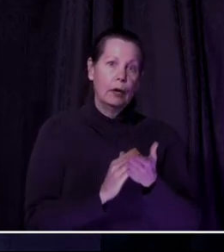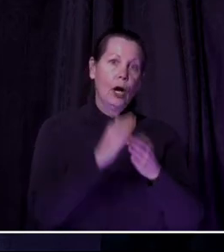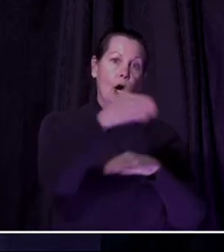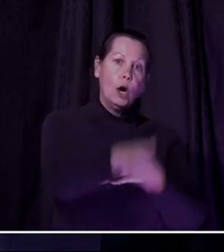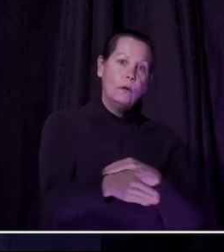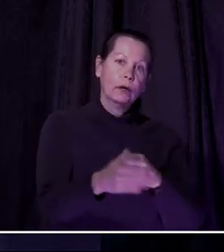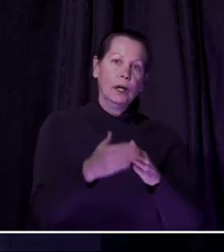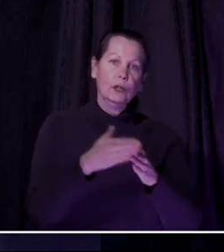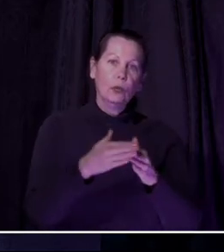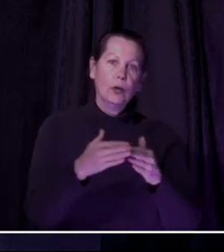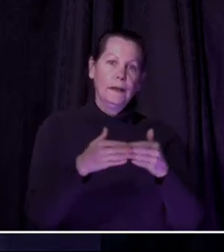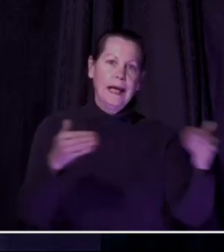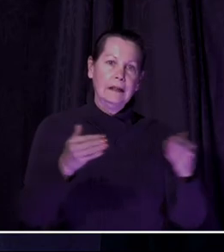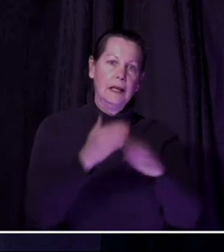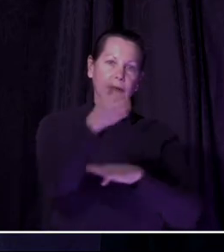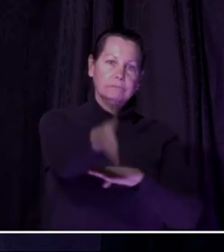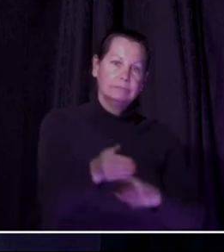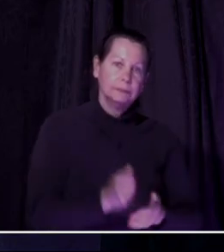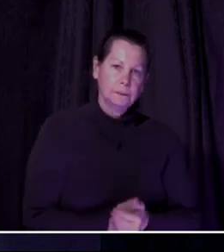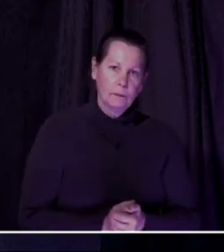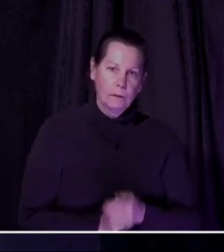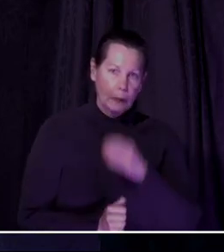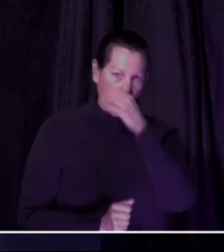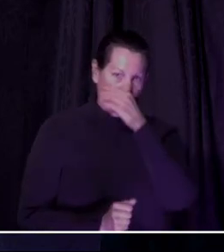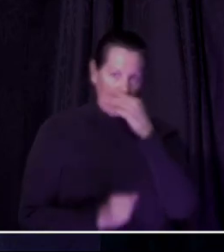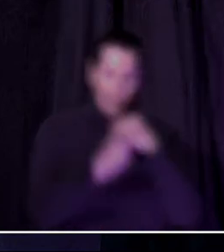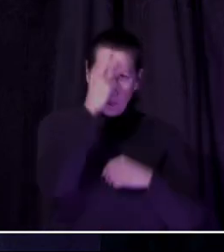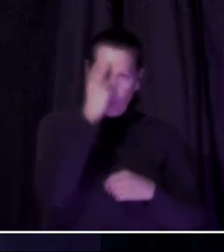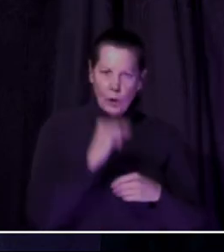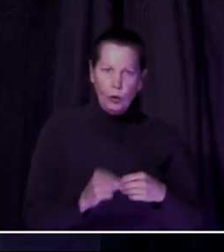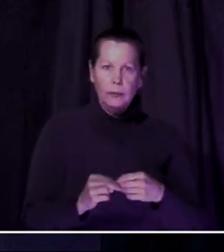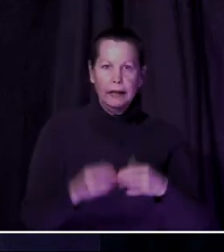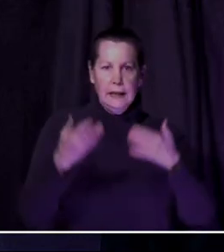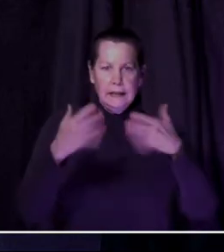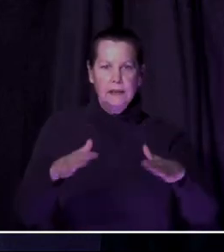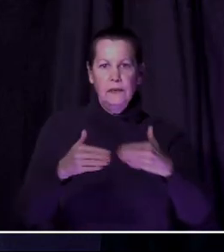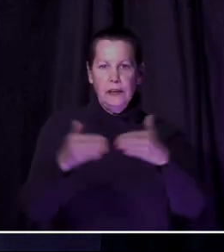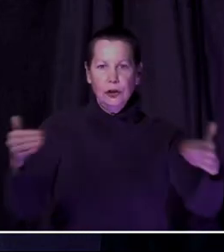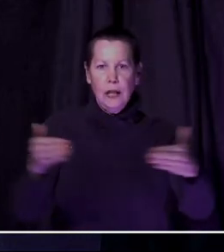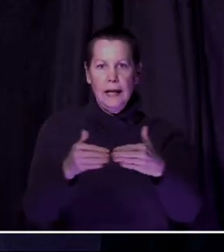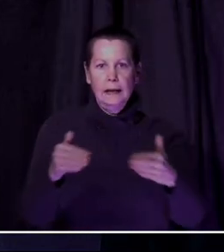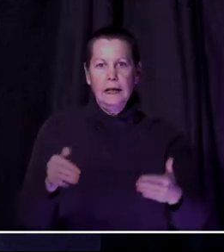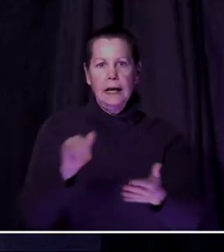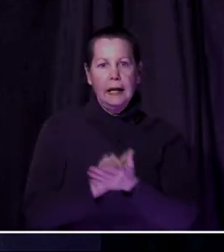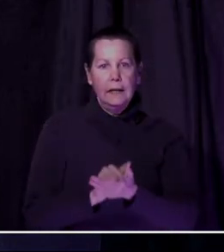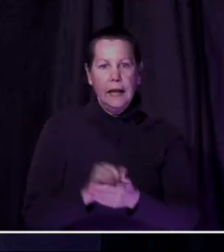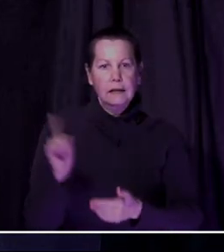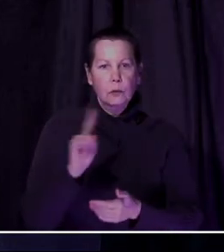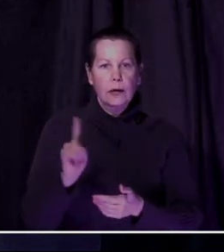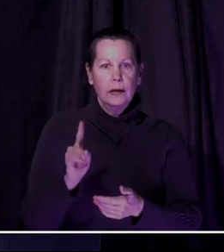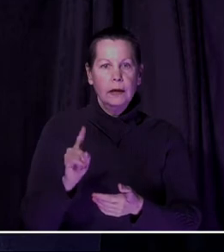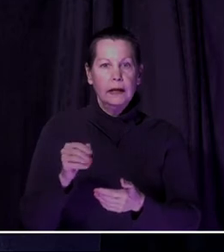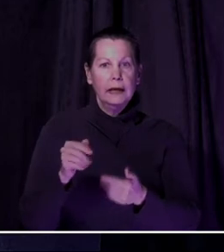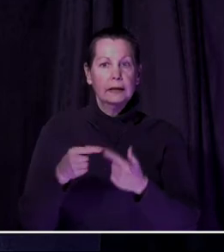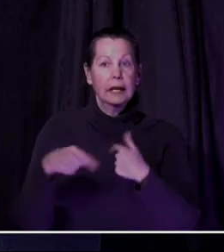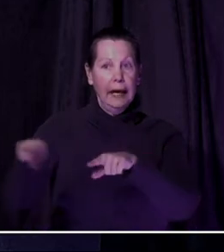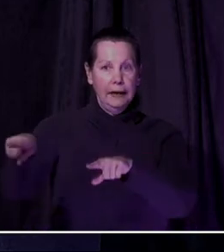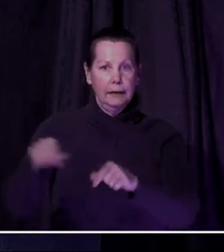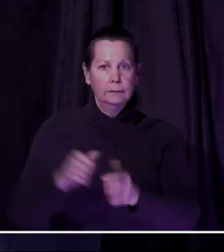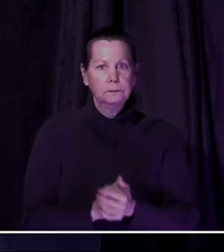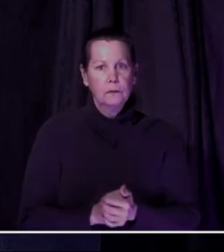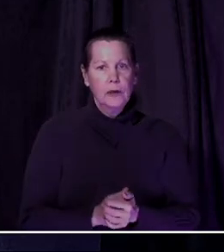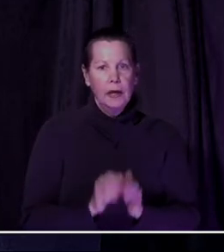toward that finish line. Rome being that finish line. And that's where he was headed. And